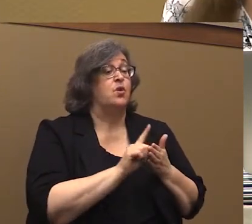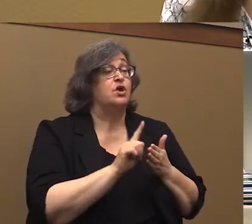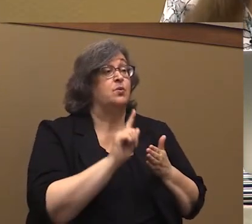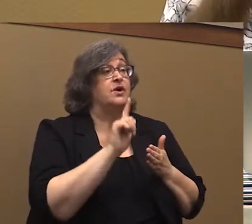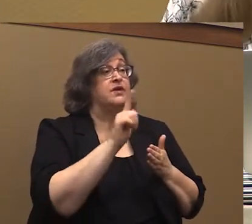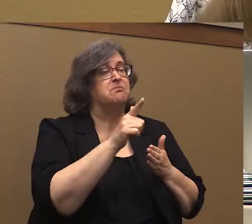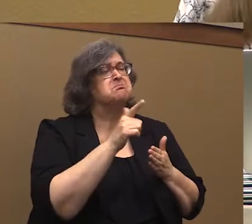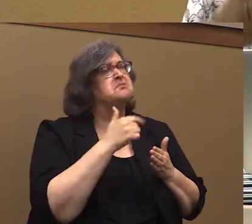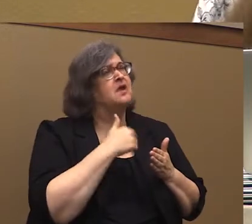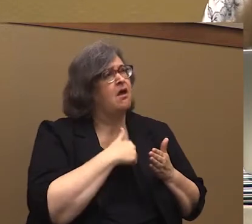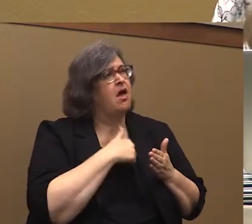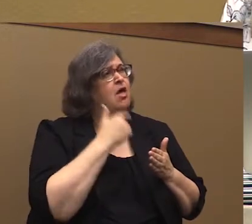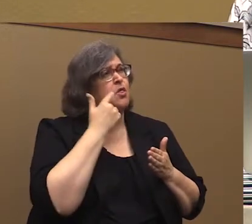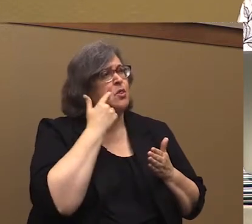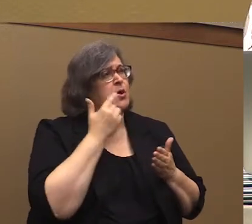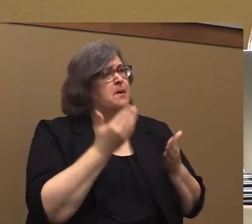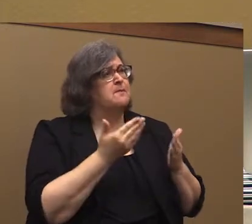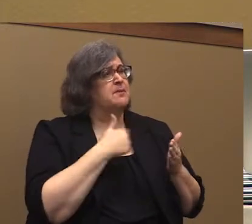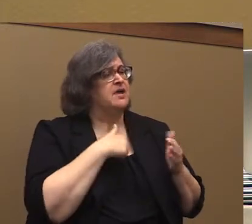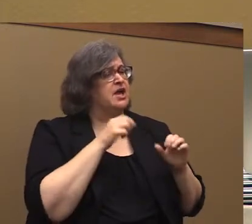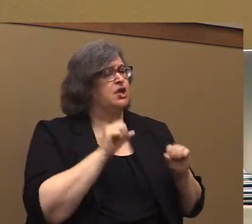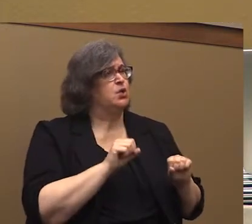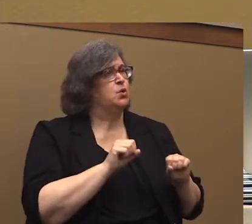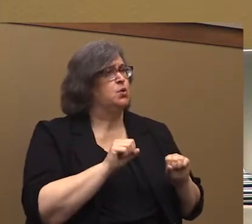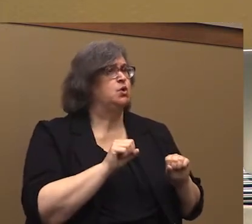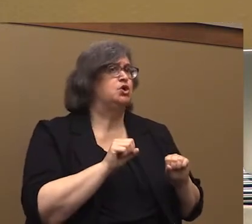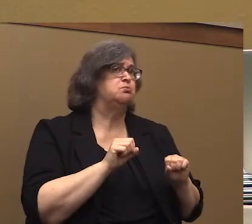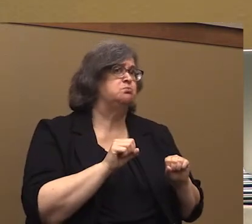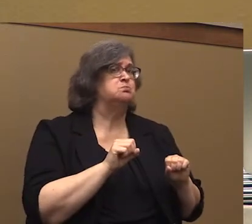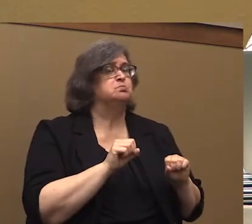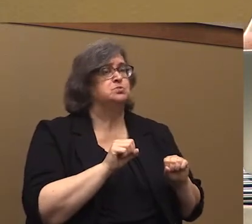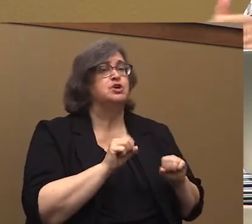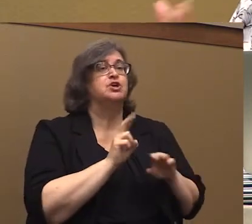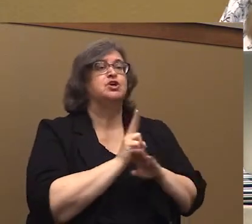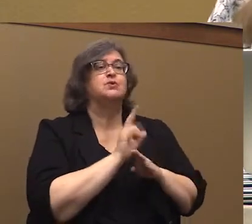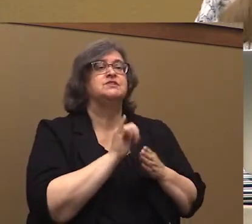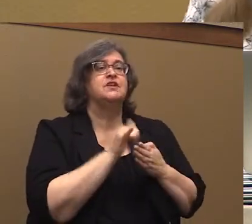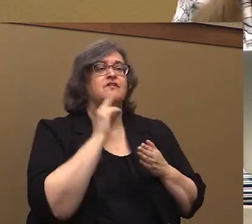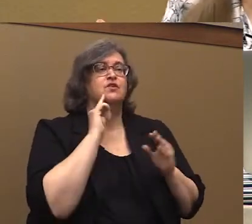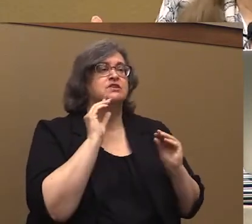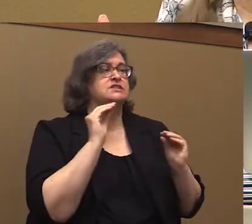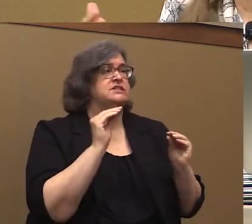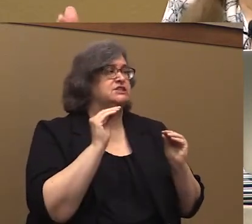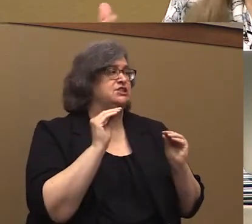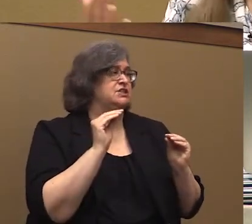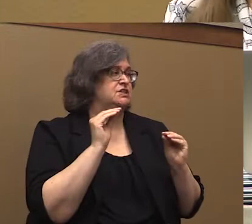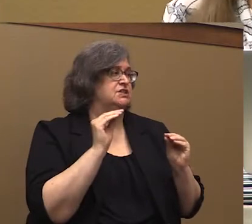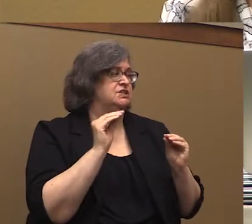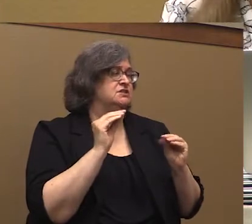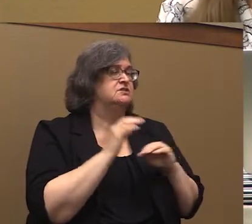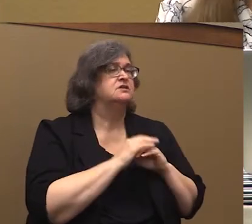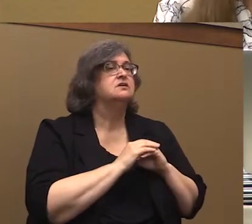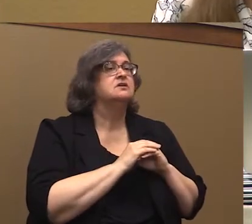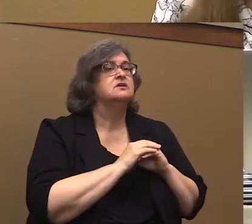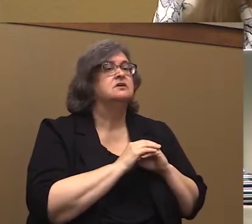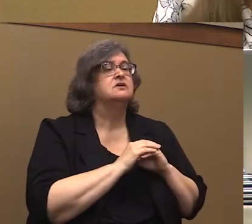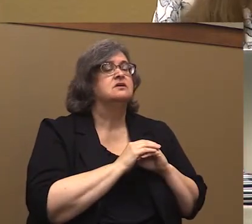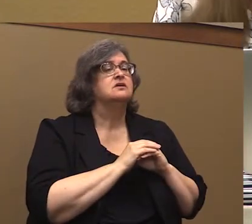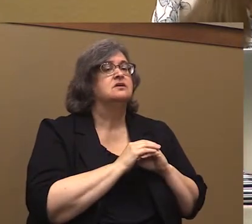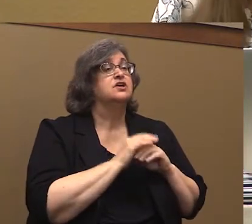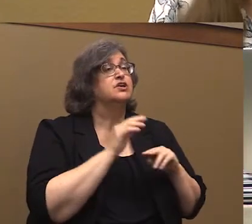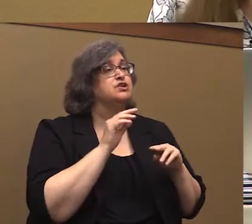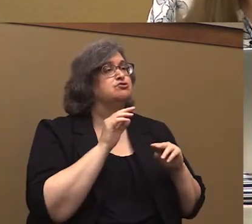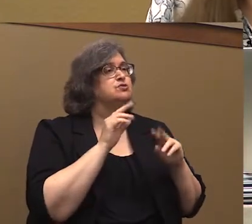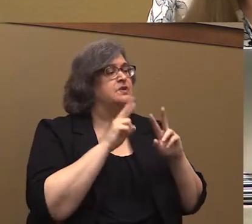week later, I thought perhaps I could use this as a teaching time to